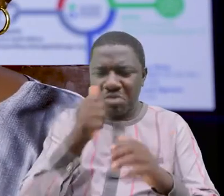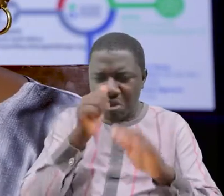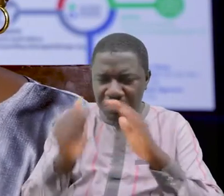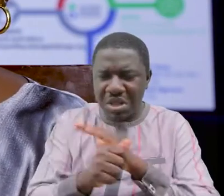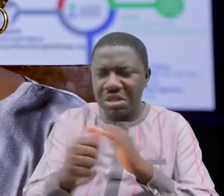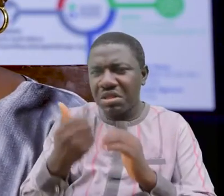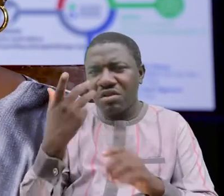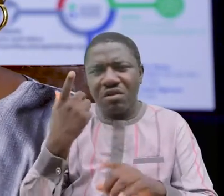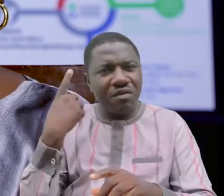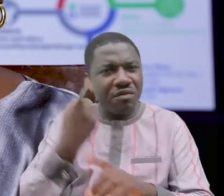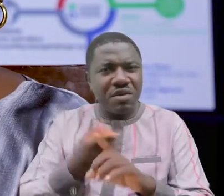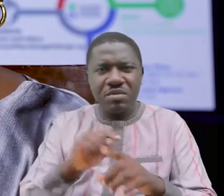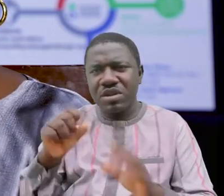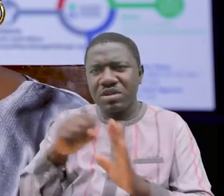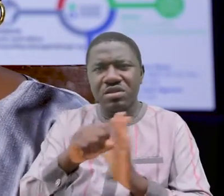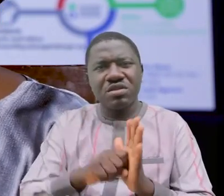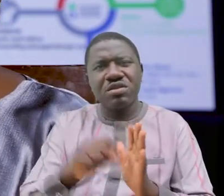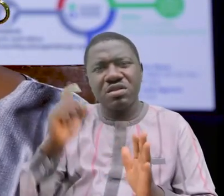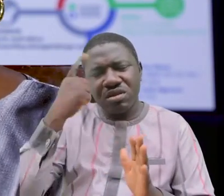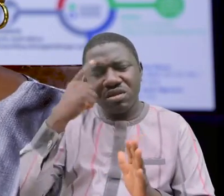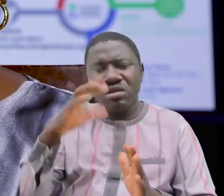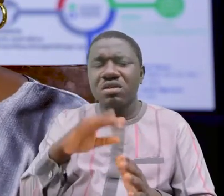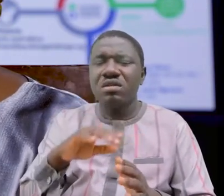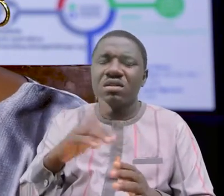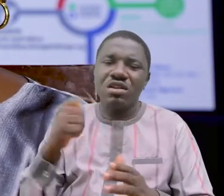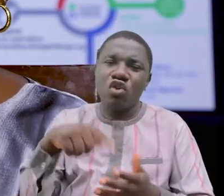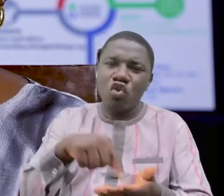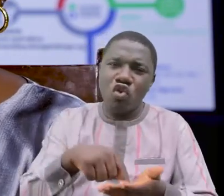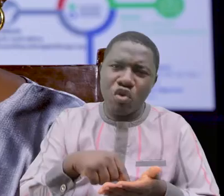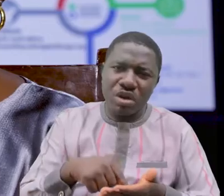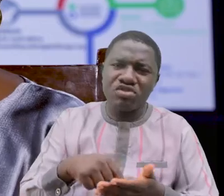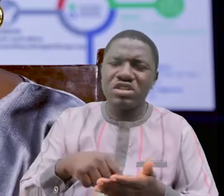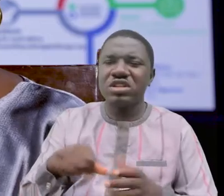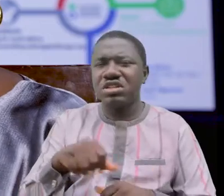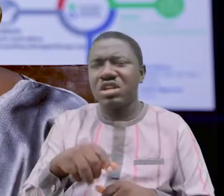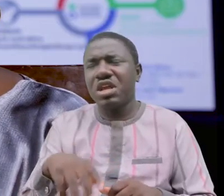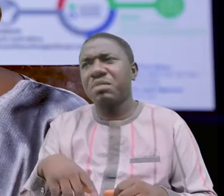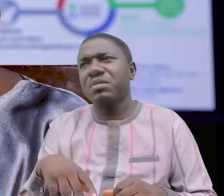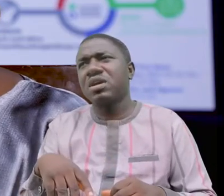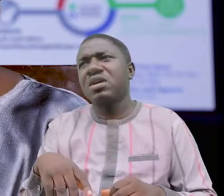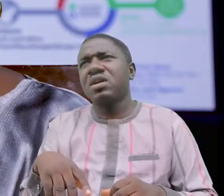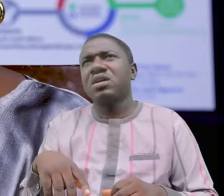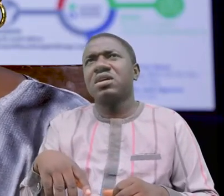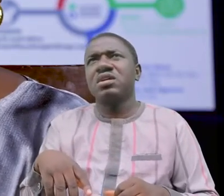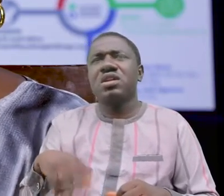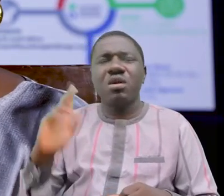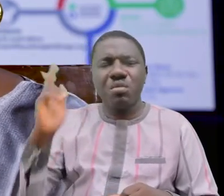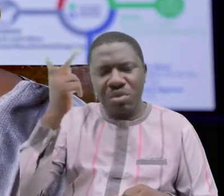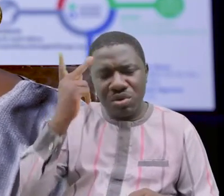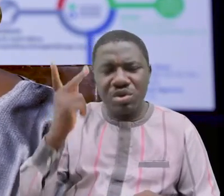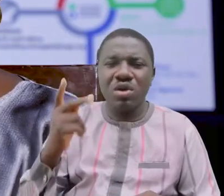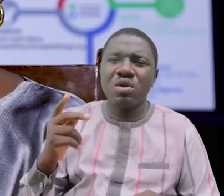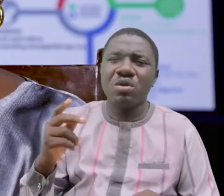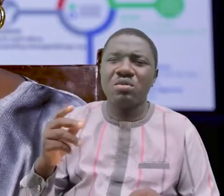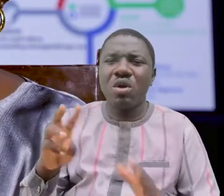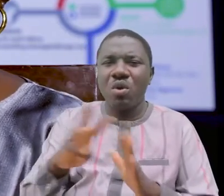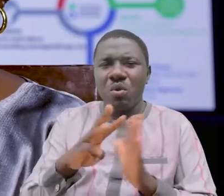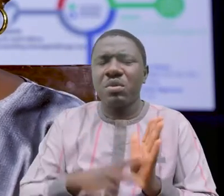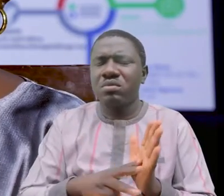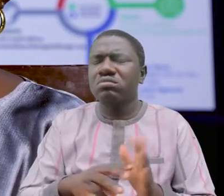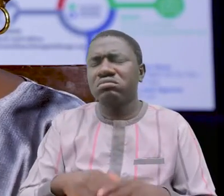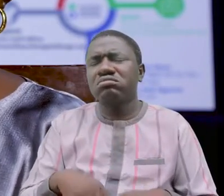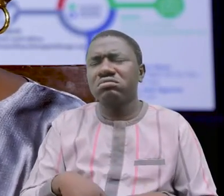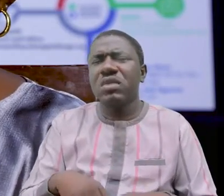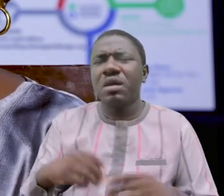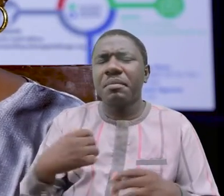the state government. So for me, the ownership, the political will, the commitment from the state government, that's why we're able